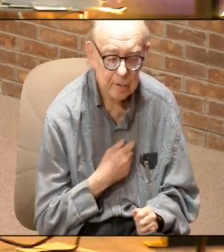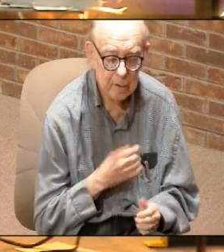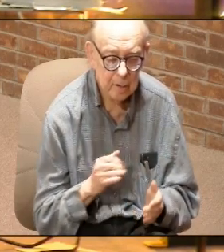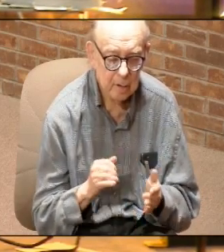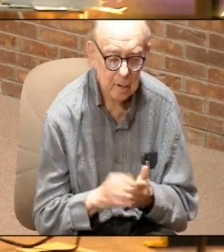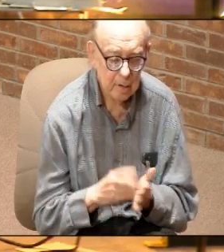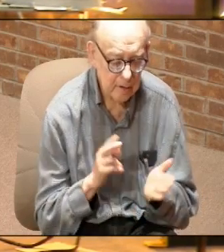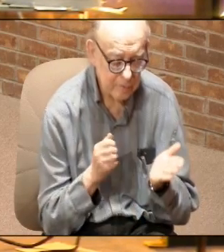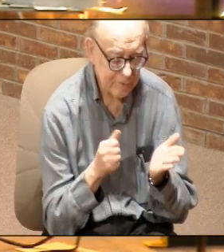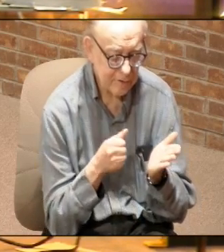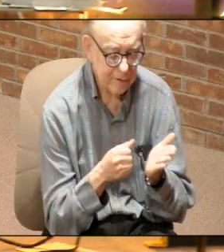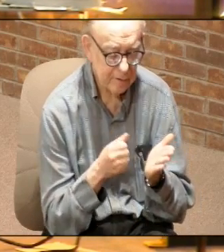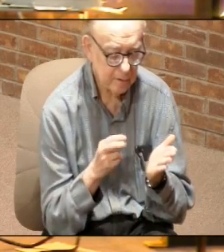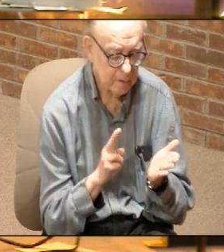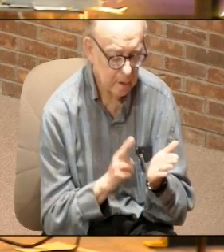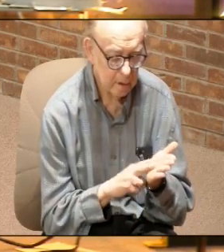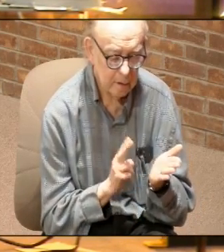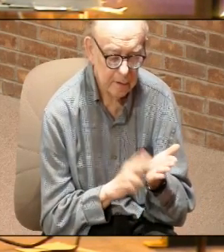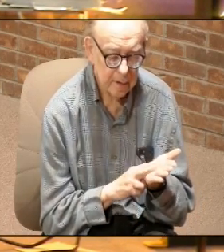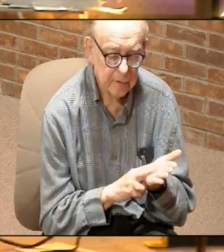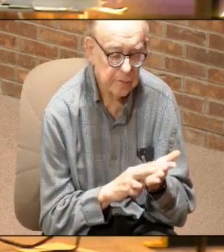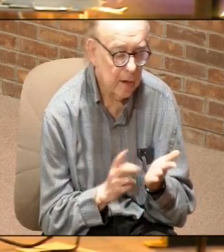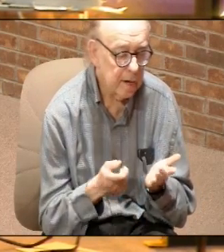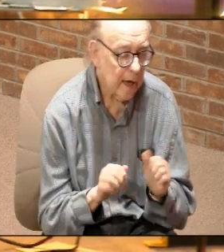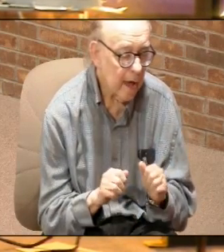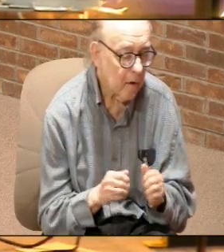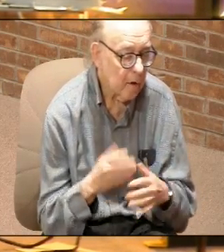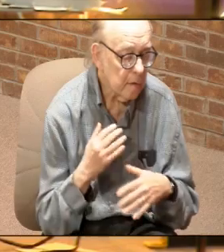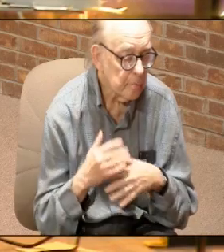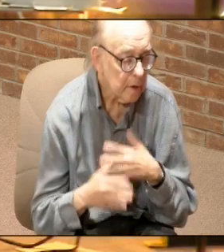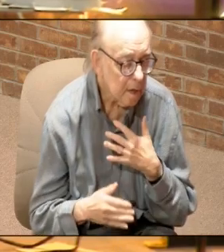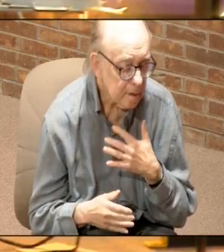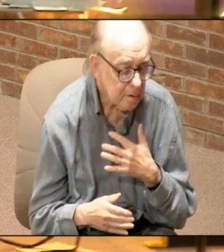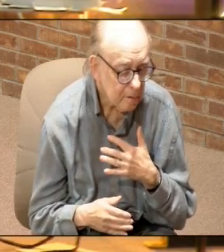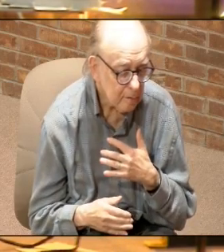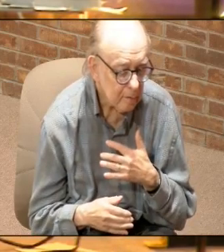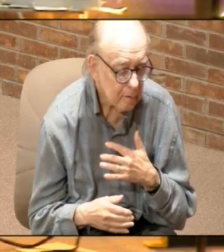that was signed in blood.